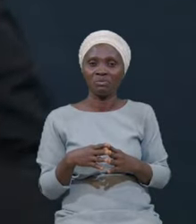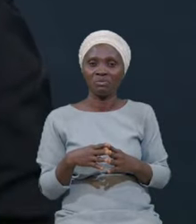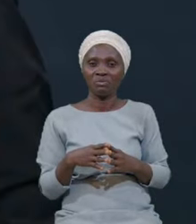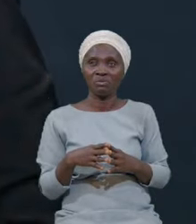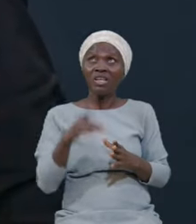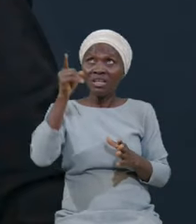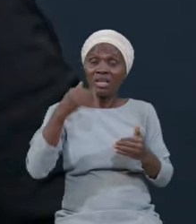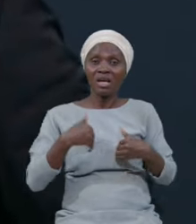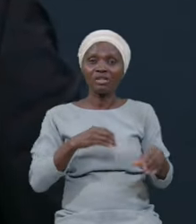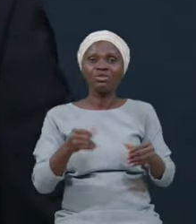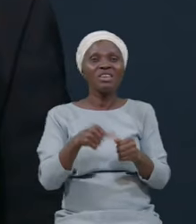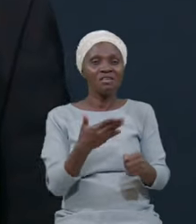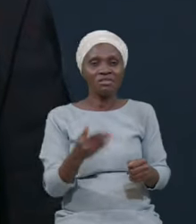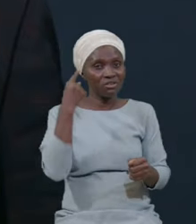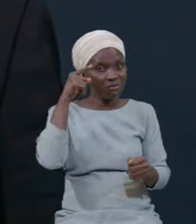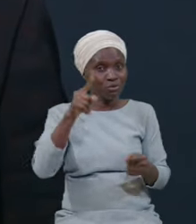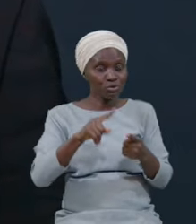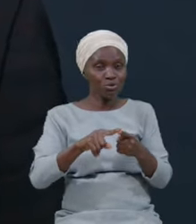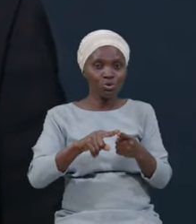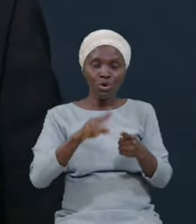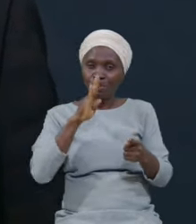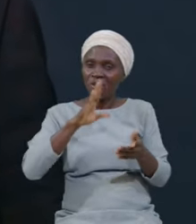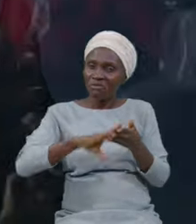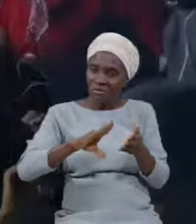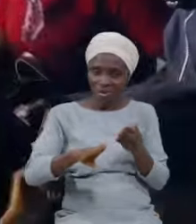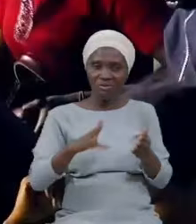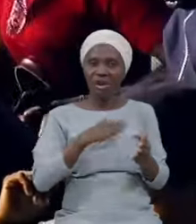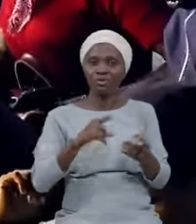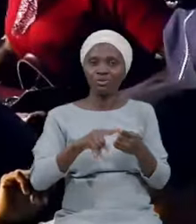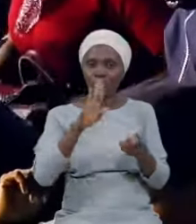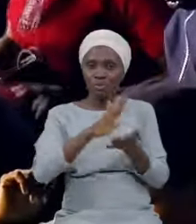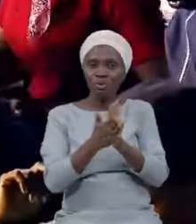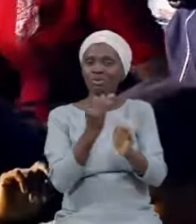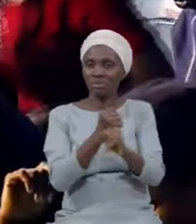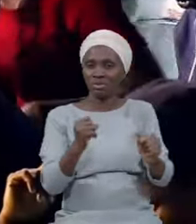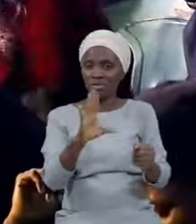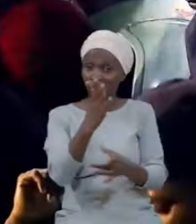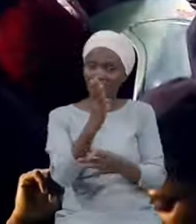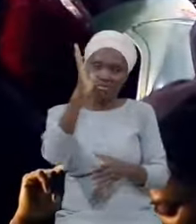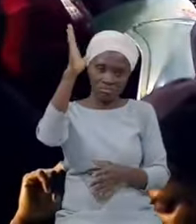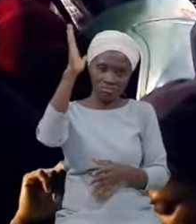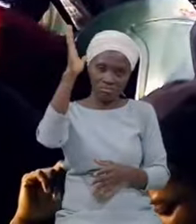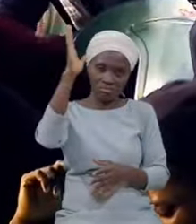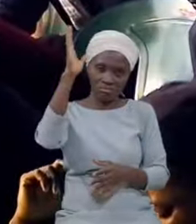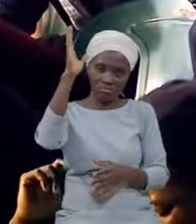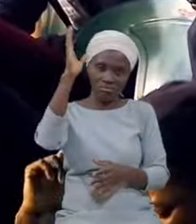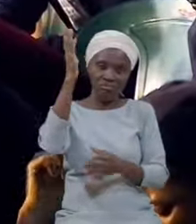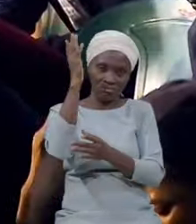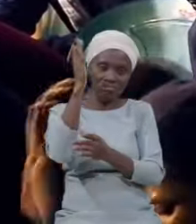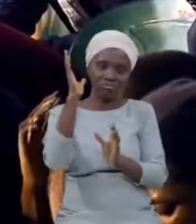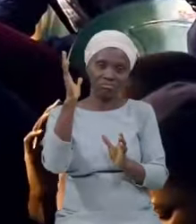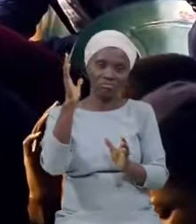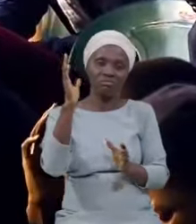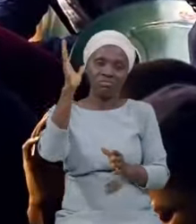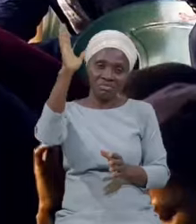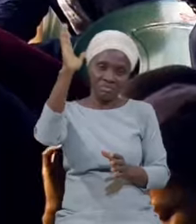for you to be saved. Just raise up the hand. God bless you there. God bless you there. Thank you. God bless you there. And